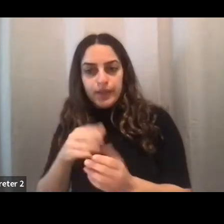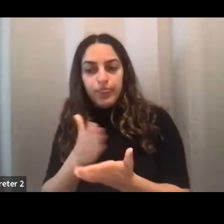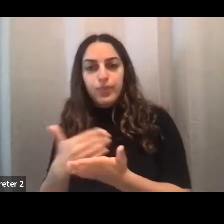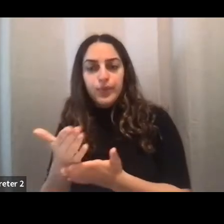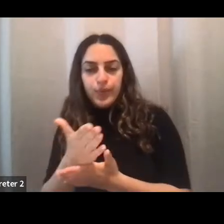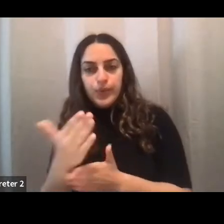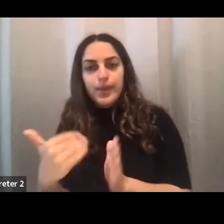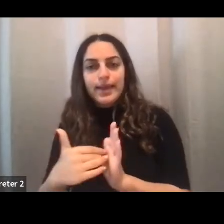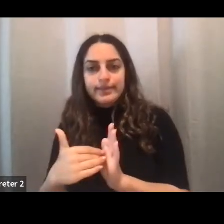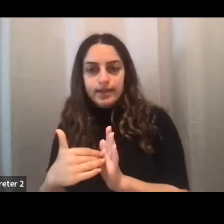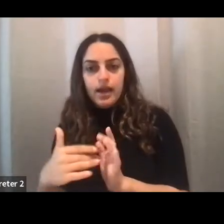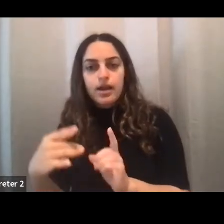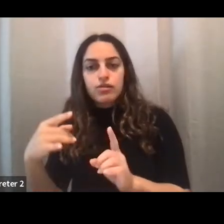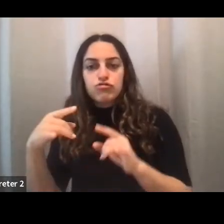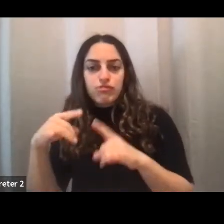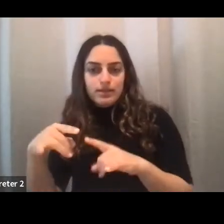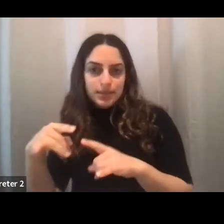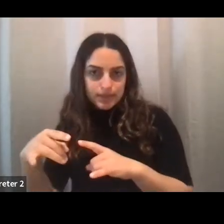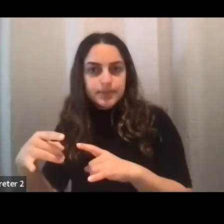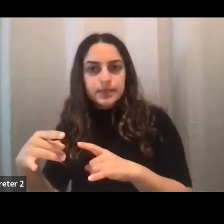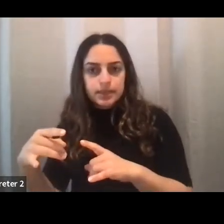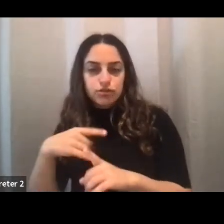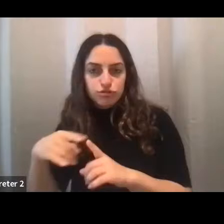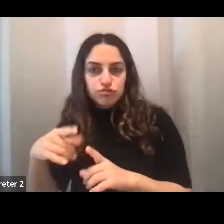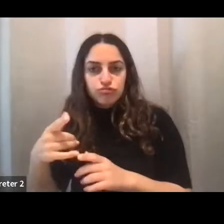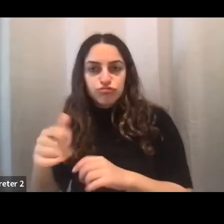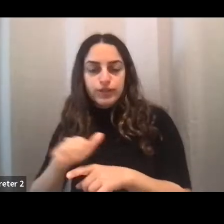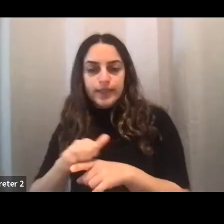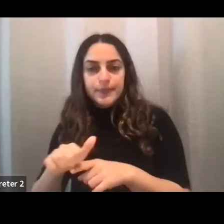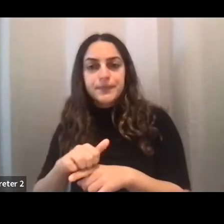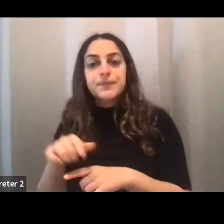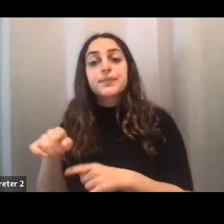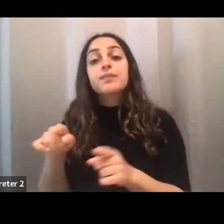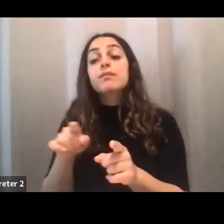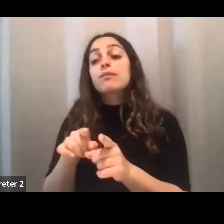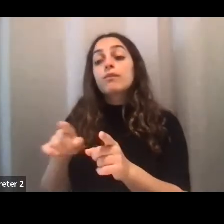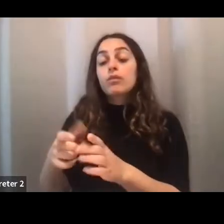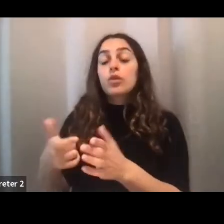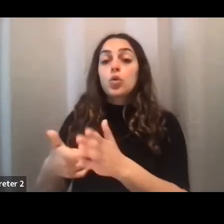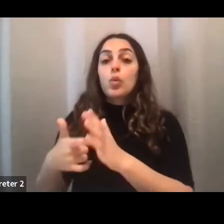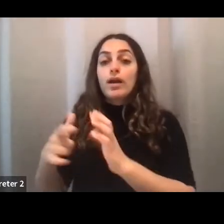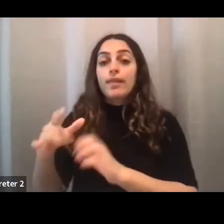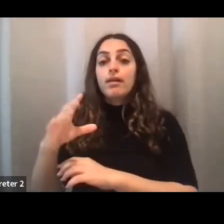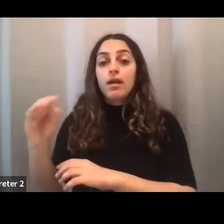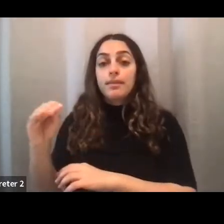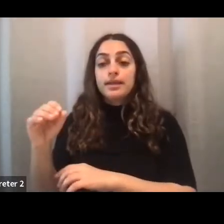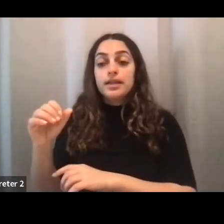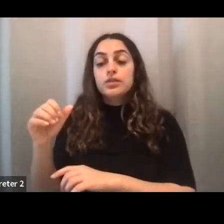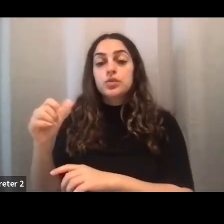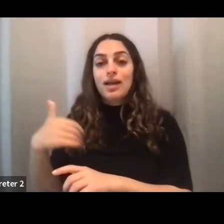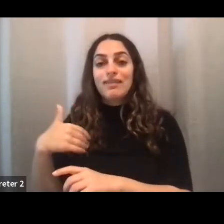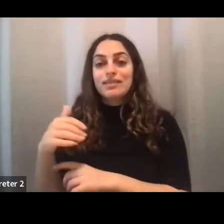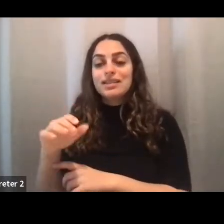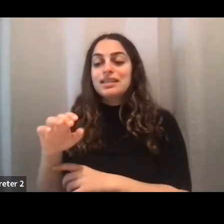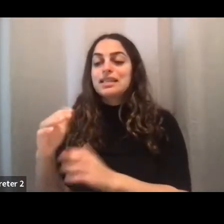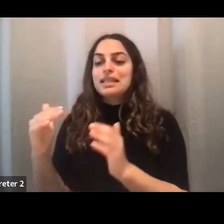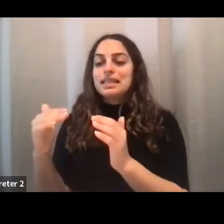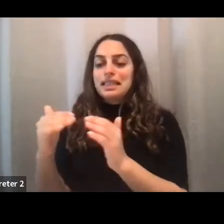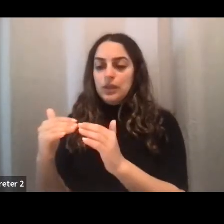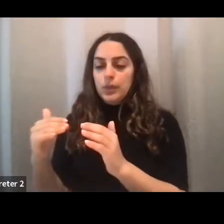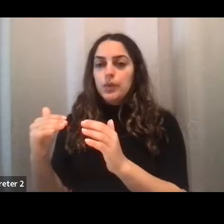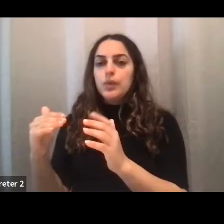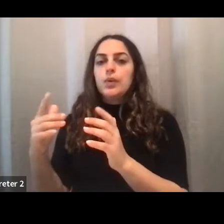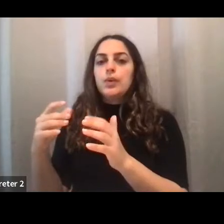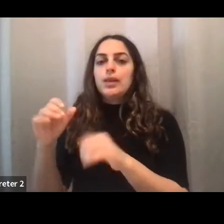training the decree also required the company to appoint an equal employment opportunity manager a new